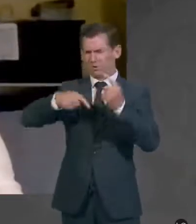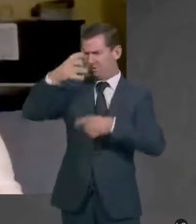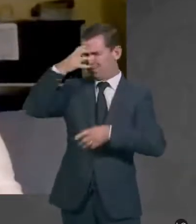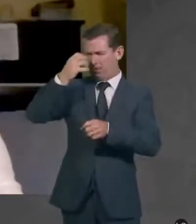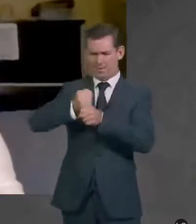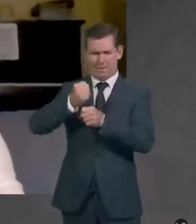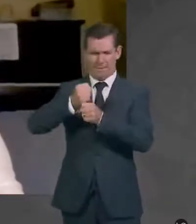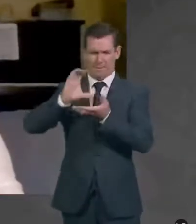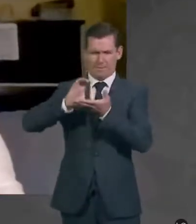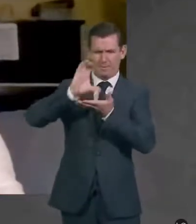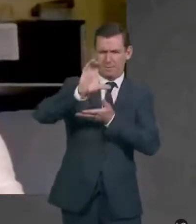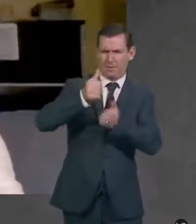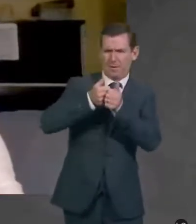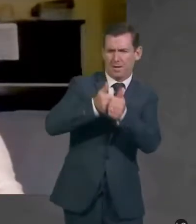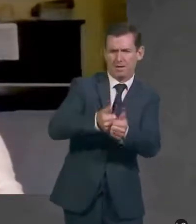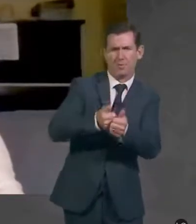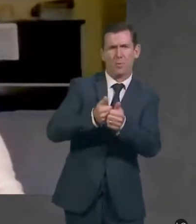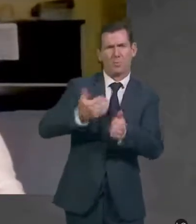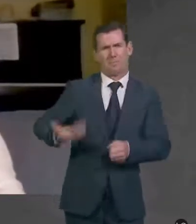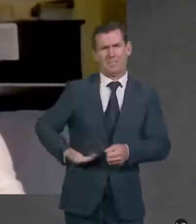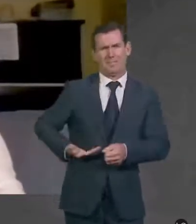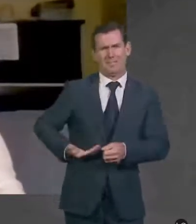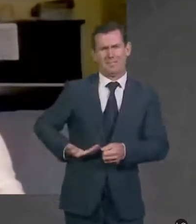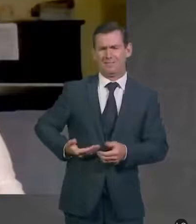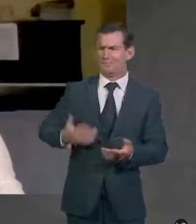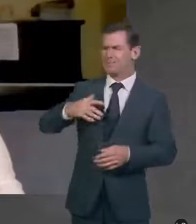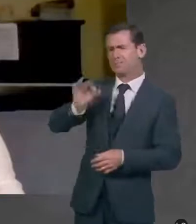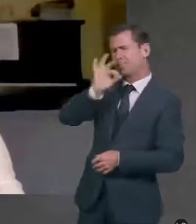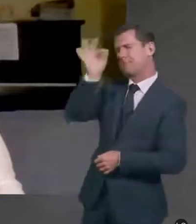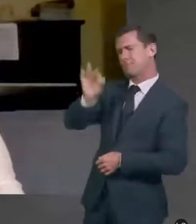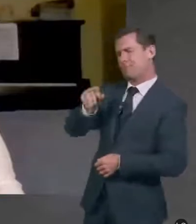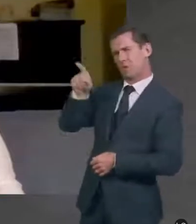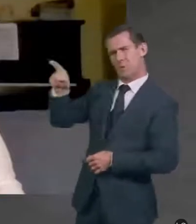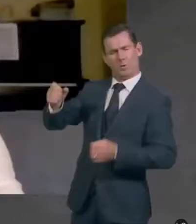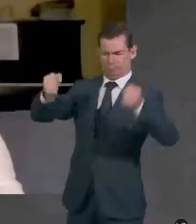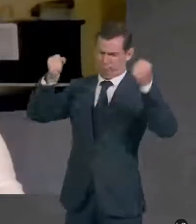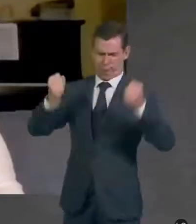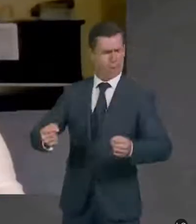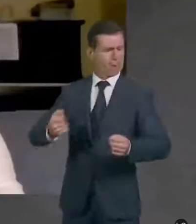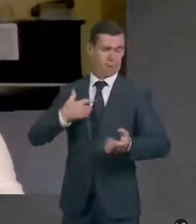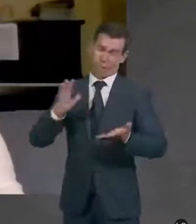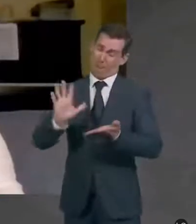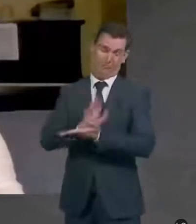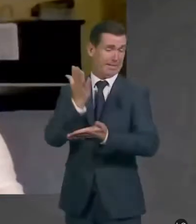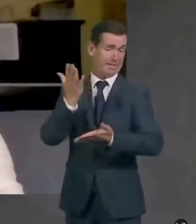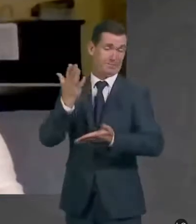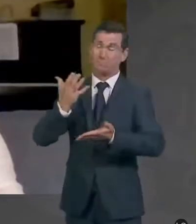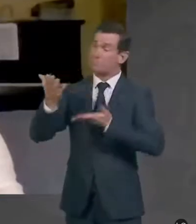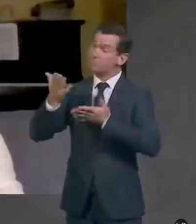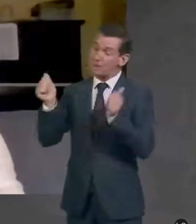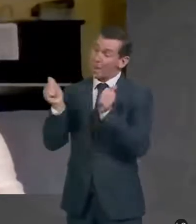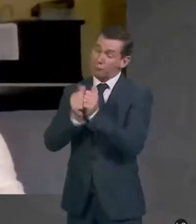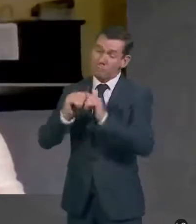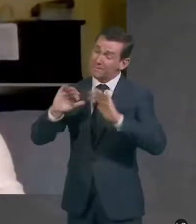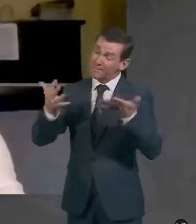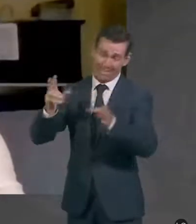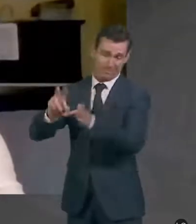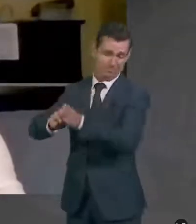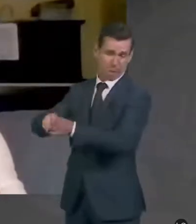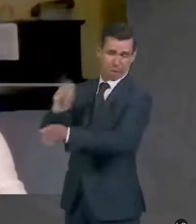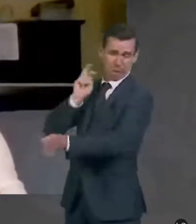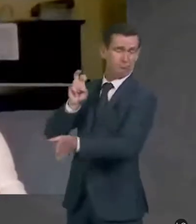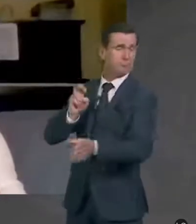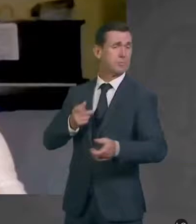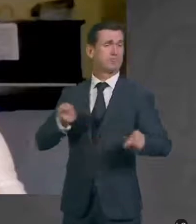the country out of the transition period without a trade deal on the lowest common denominator trade terms that you can